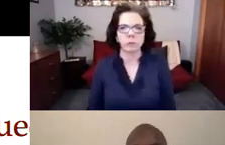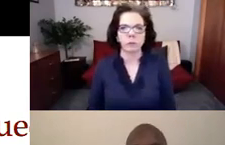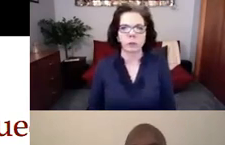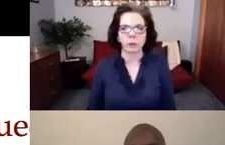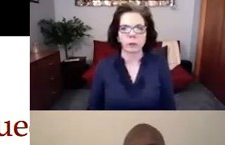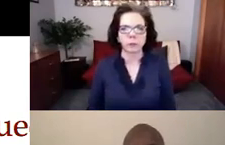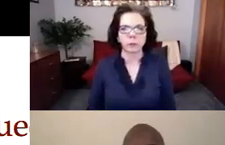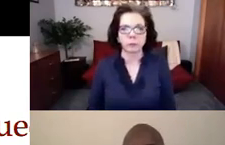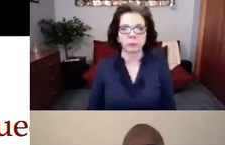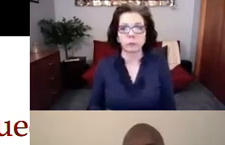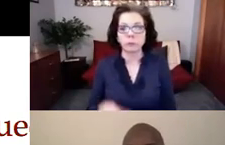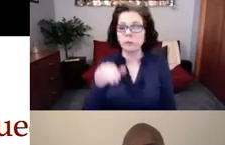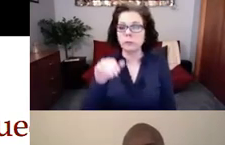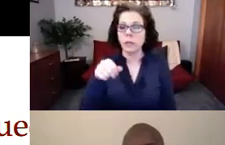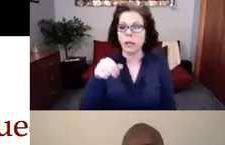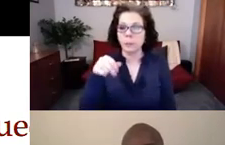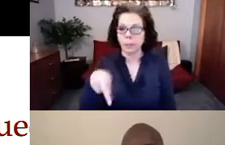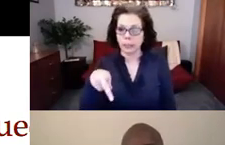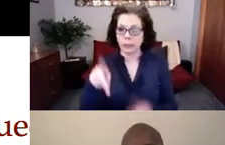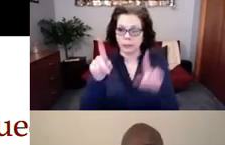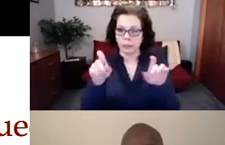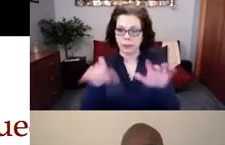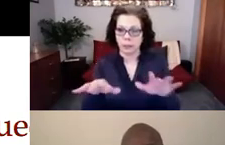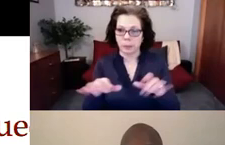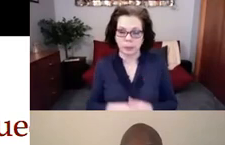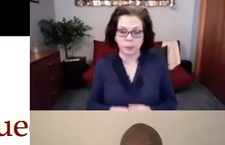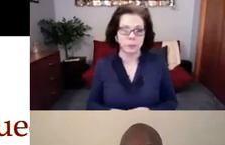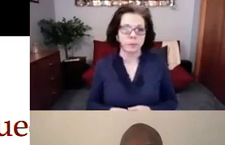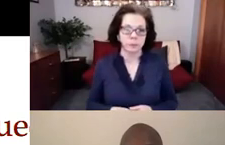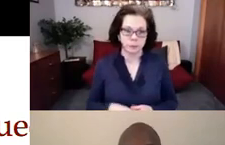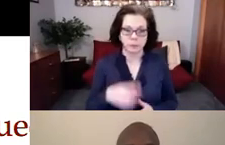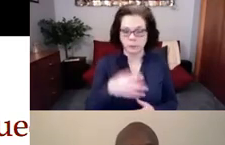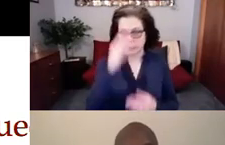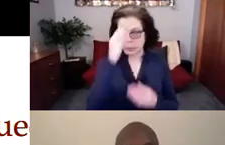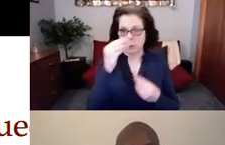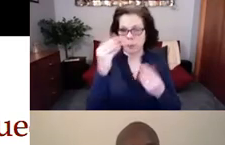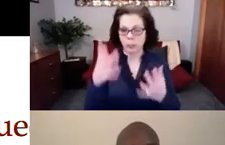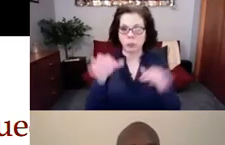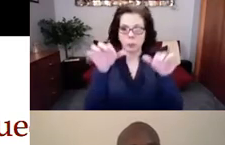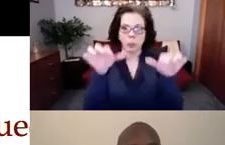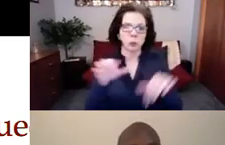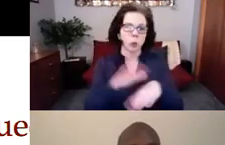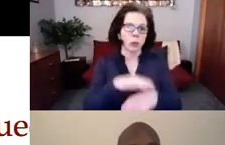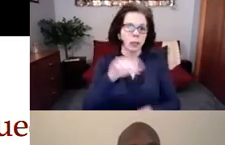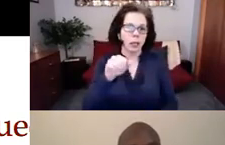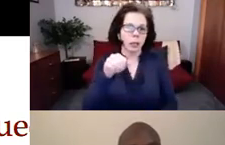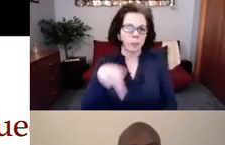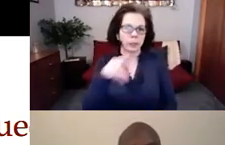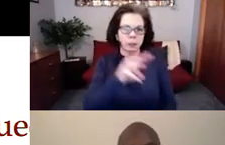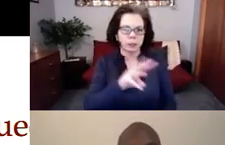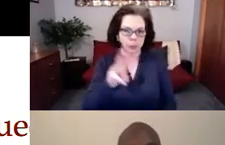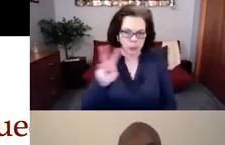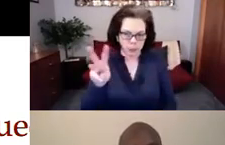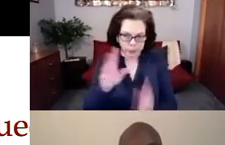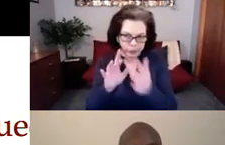For our AP exams, the information is certainly posted on the AP websites.